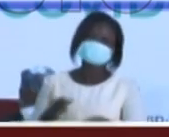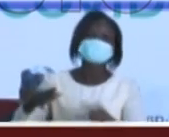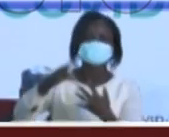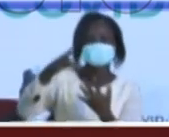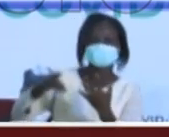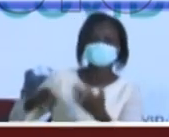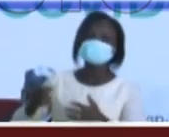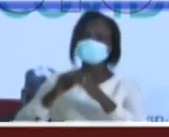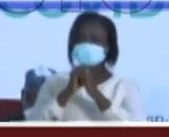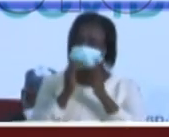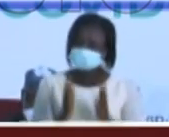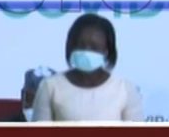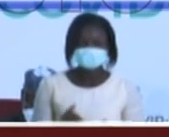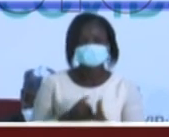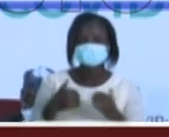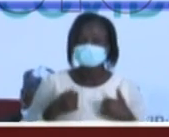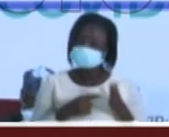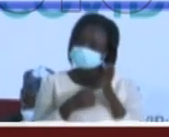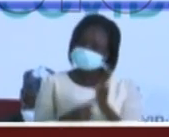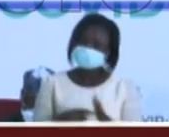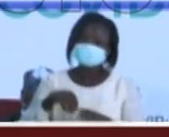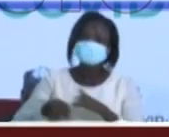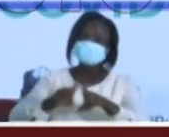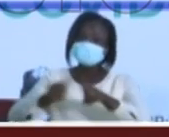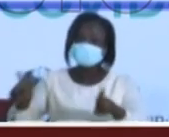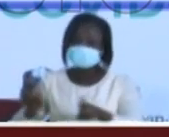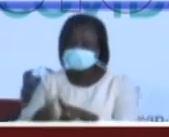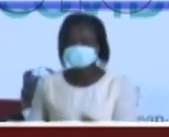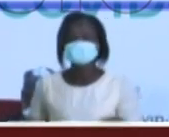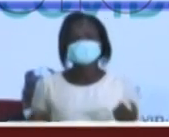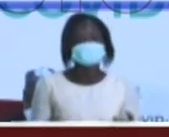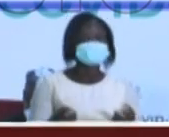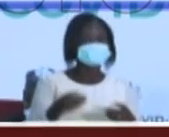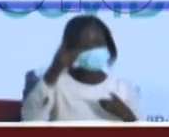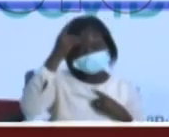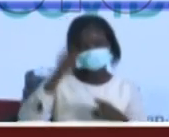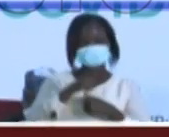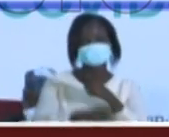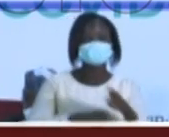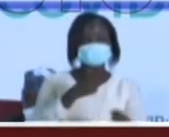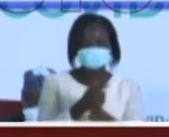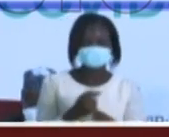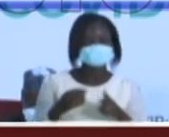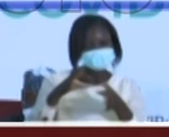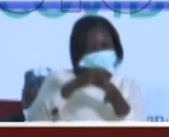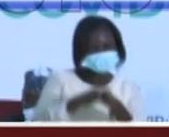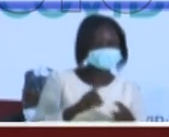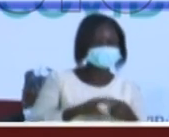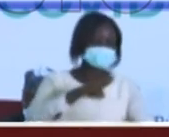worshippers. And this has been clearly demonstrated in several outbreaks globally linked to religious